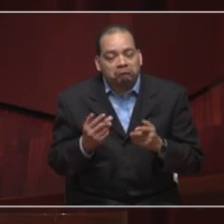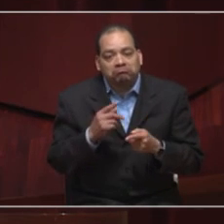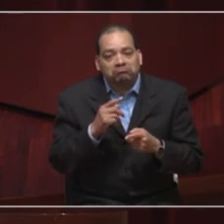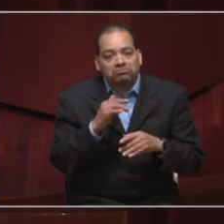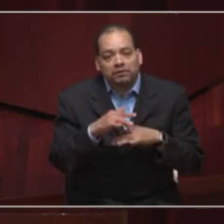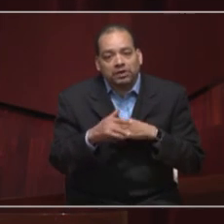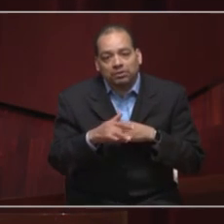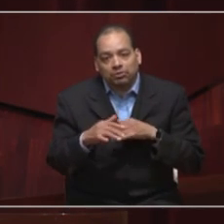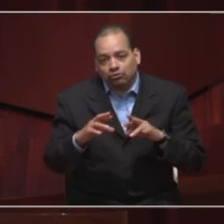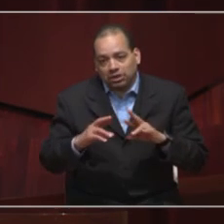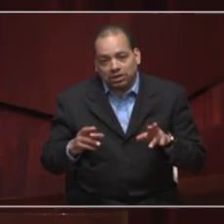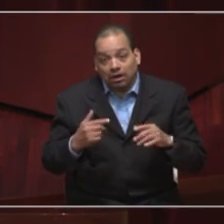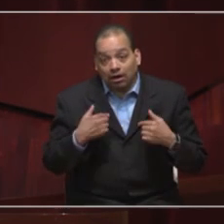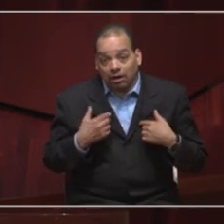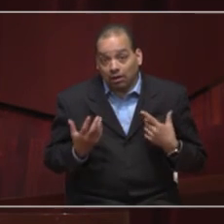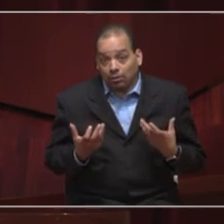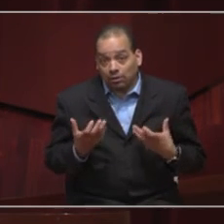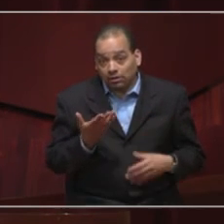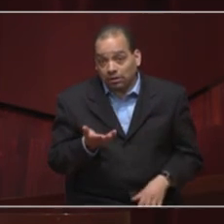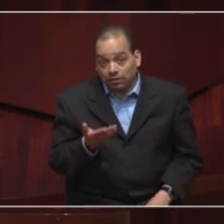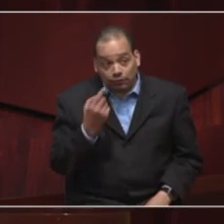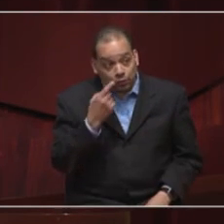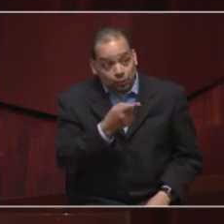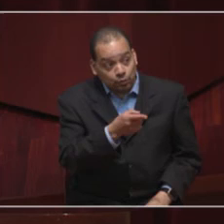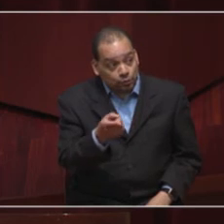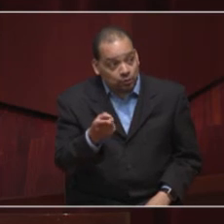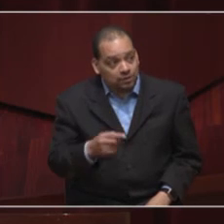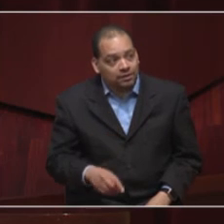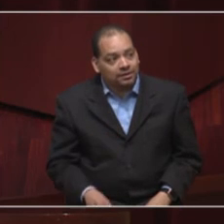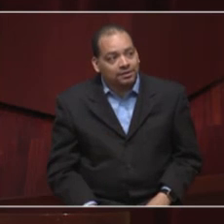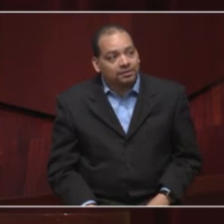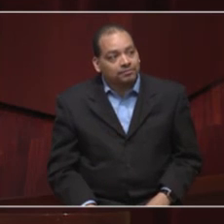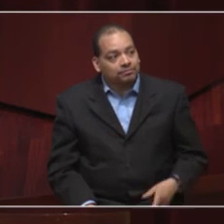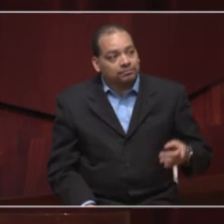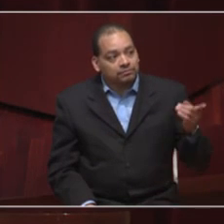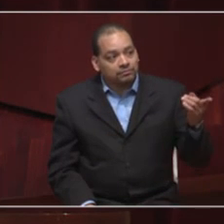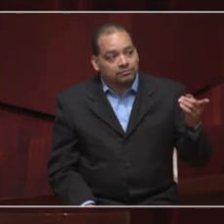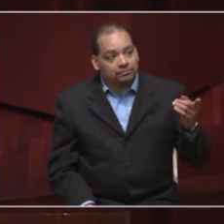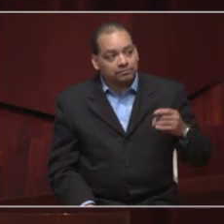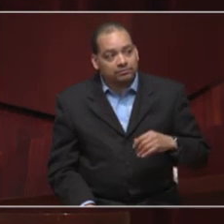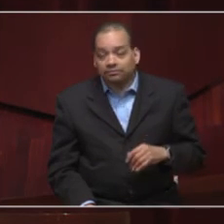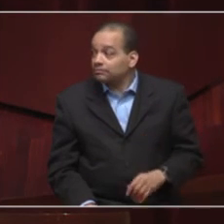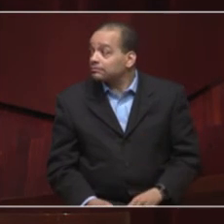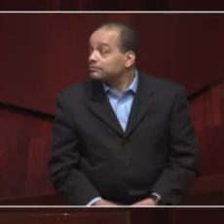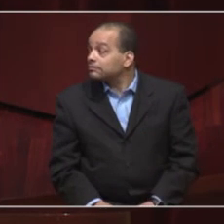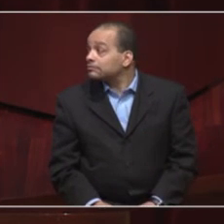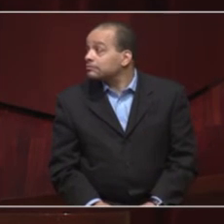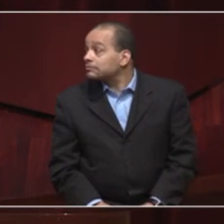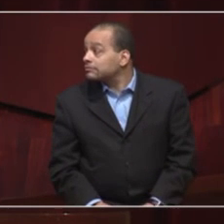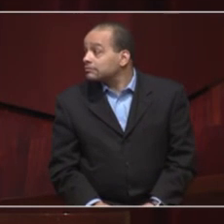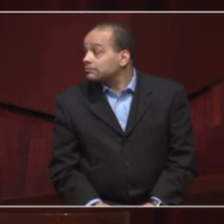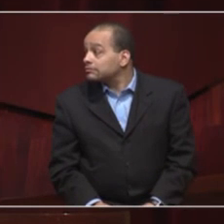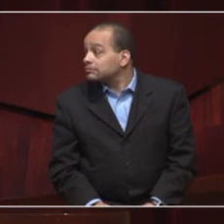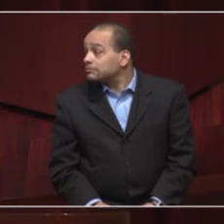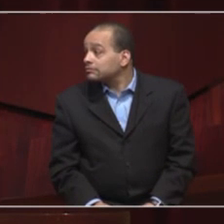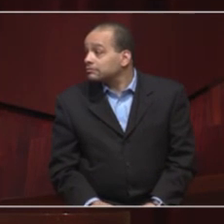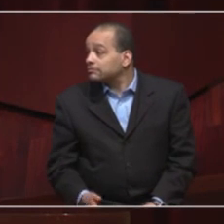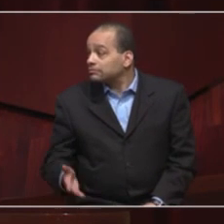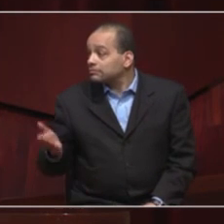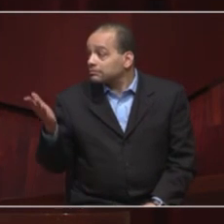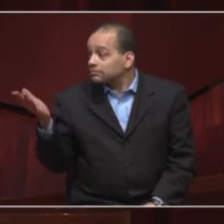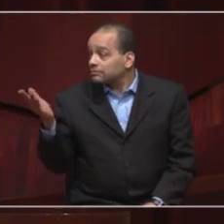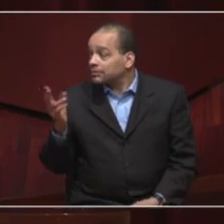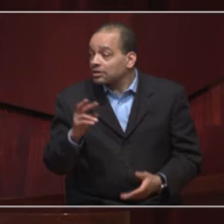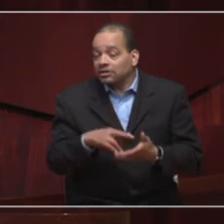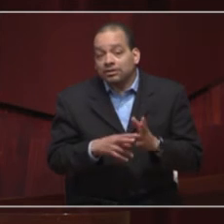yet. I want it there for you. Believe me. Nothing fancy. I'm just thinking. What's that? Would that be customizing